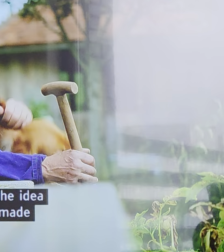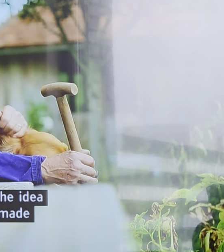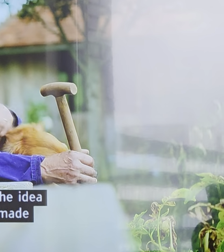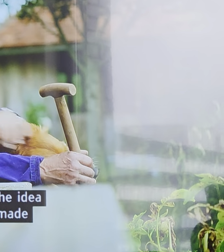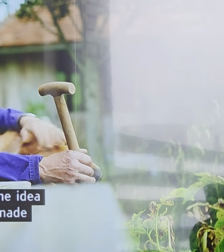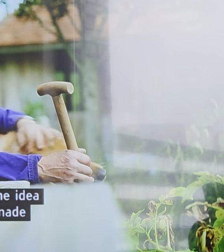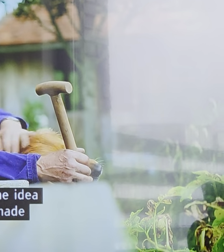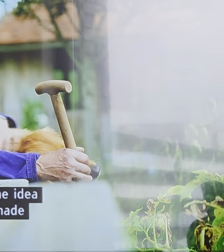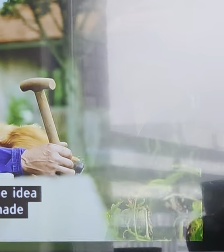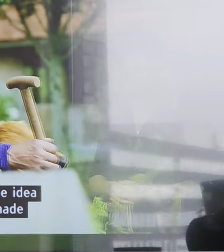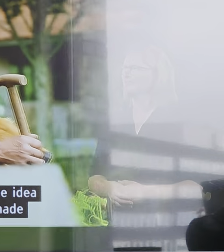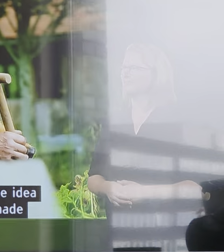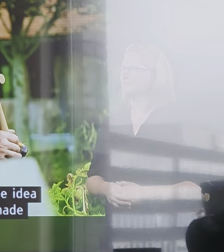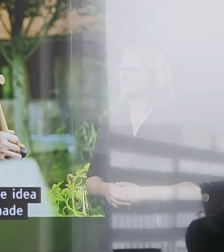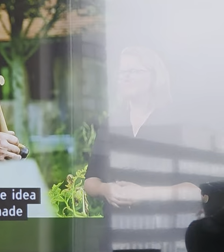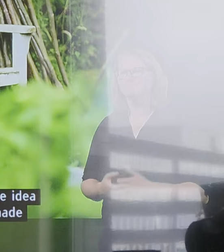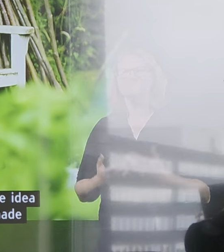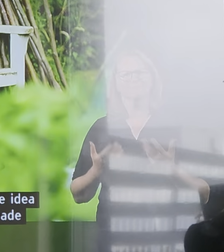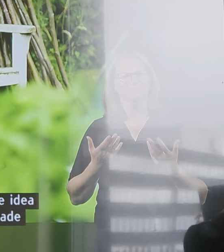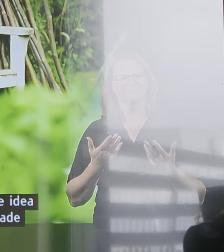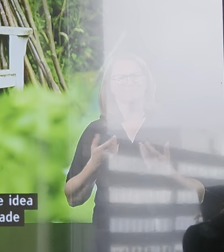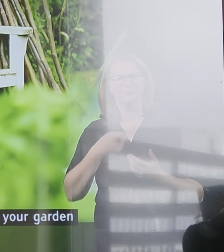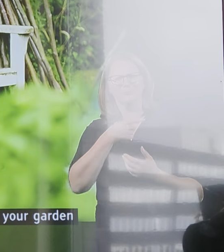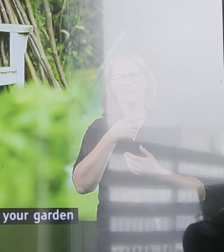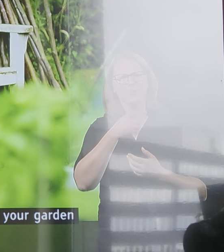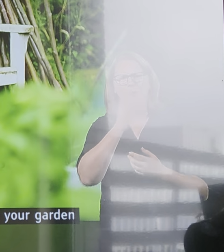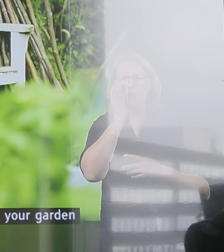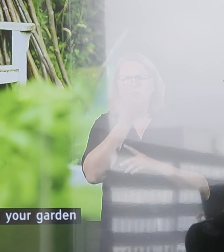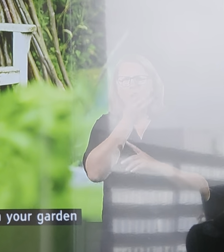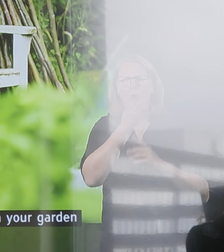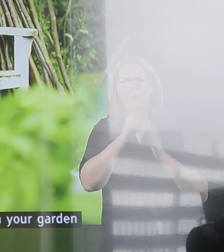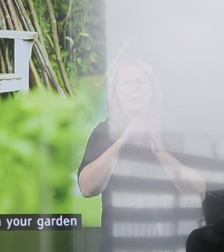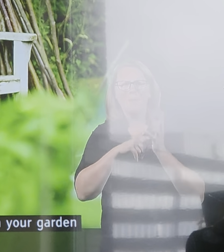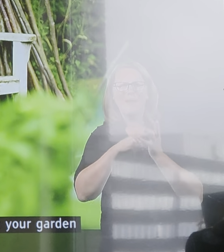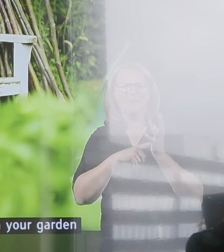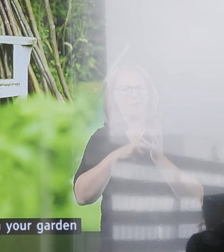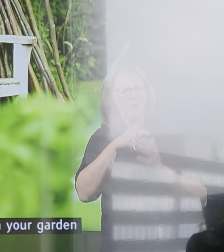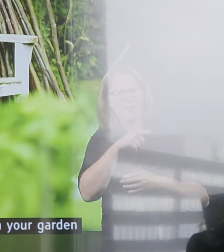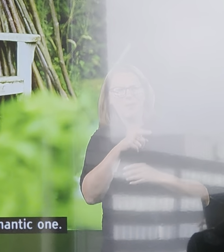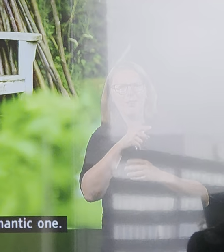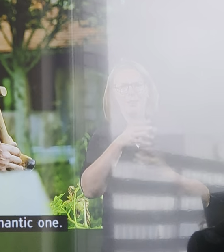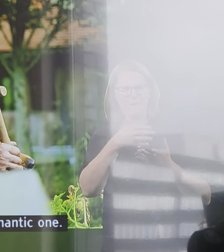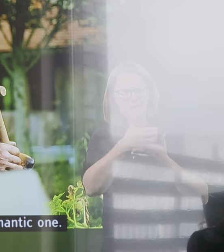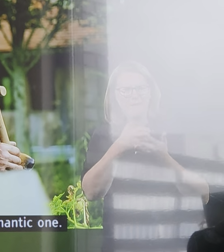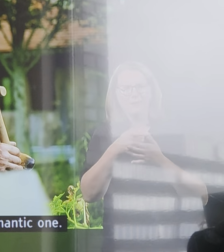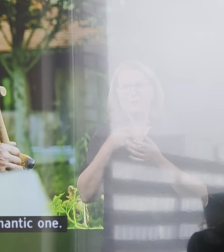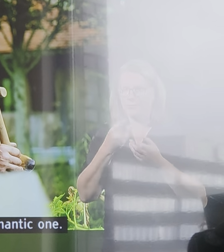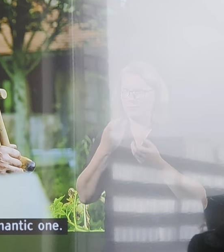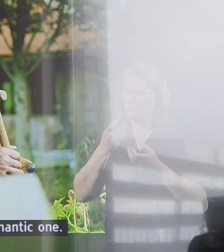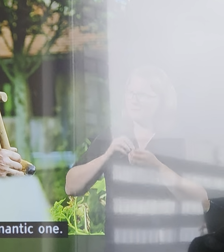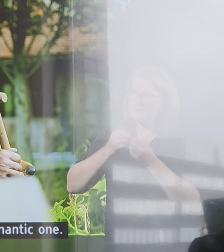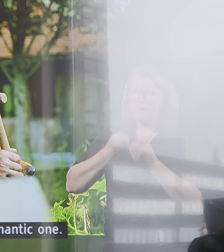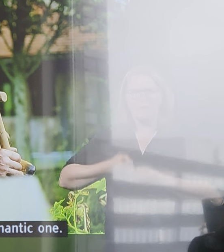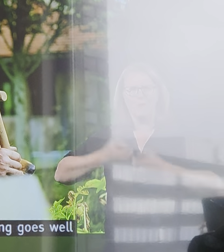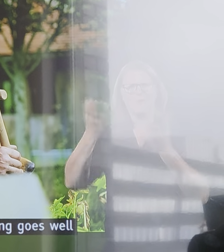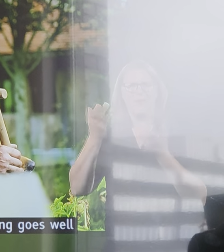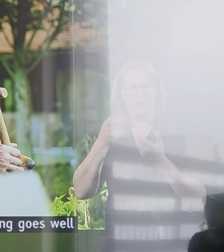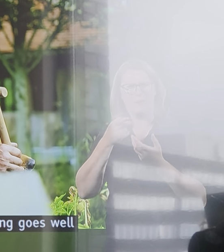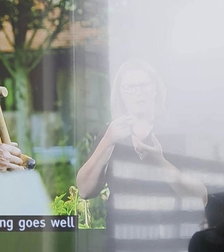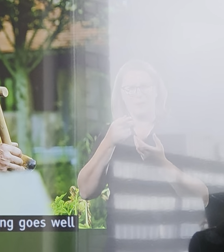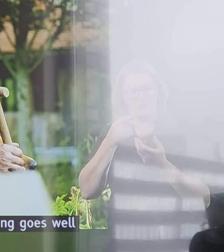Well, I think the idea of confetti made from rose petals from your garden is a beautifully romantic